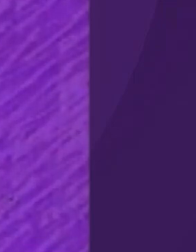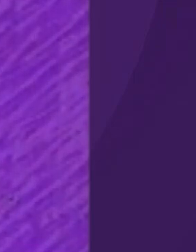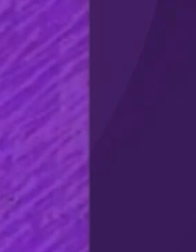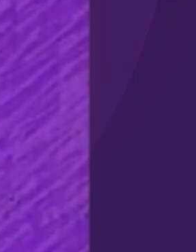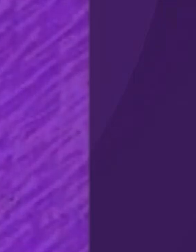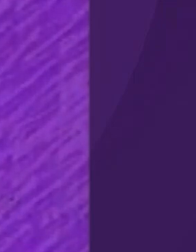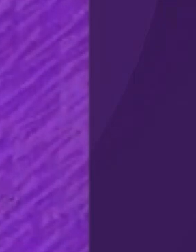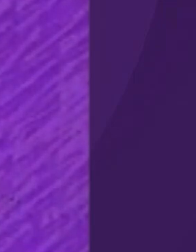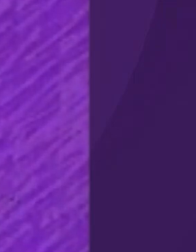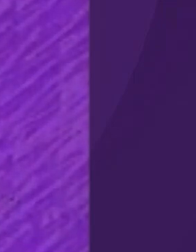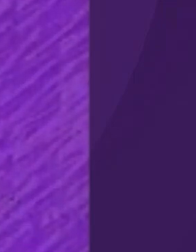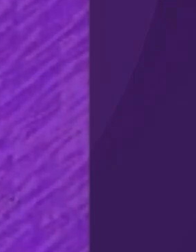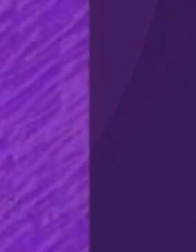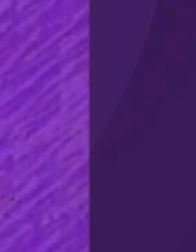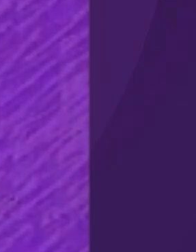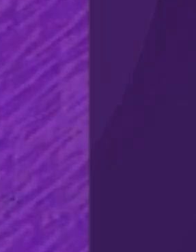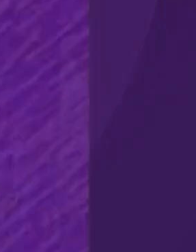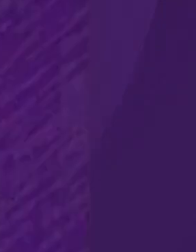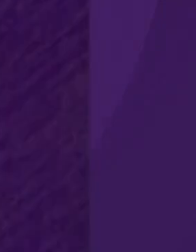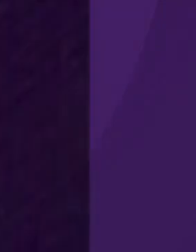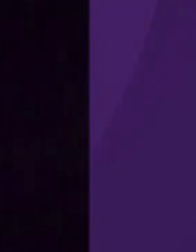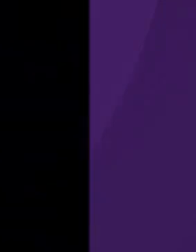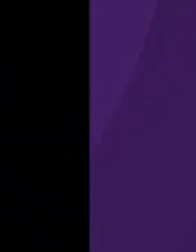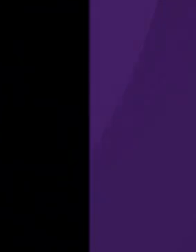no, let's not.